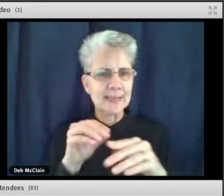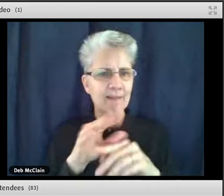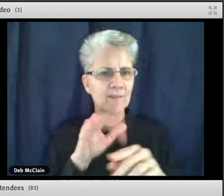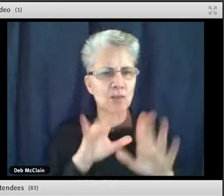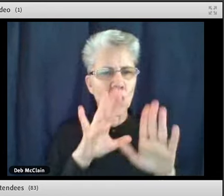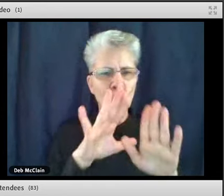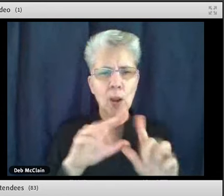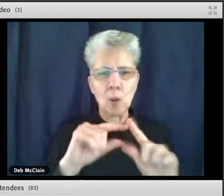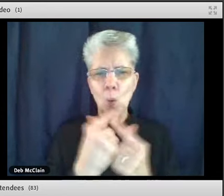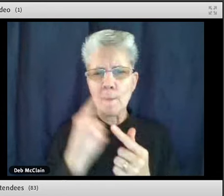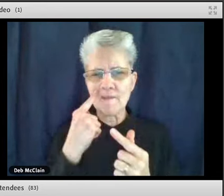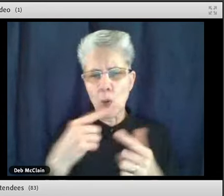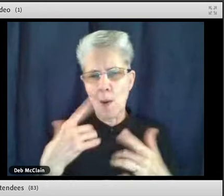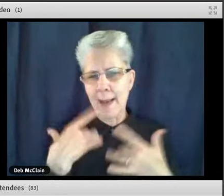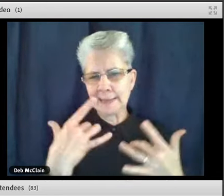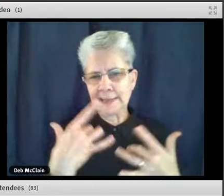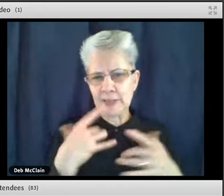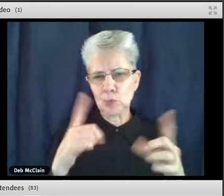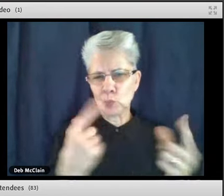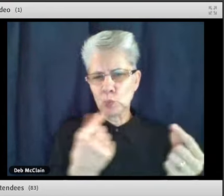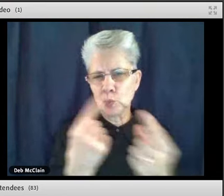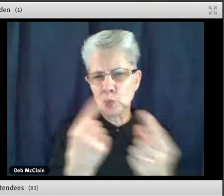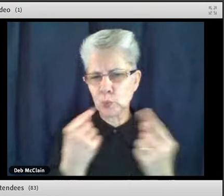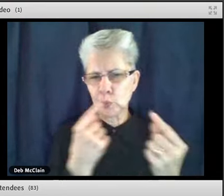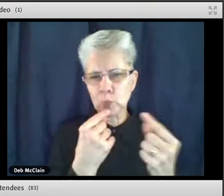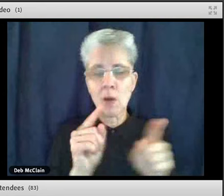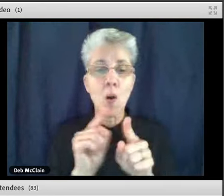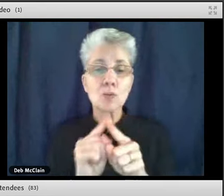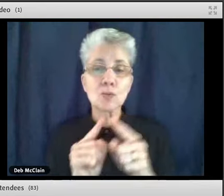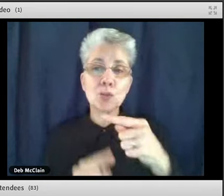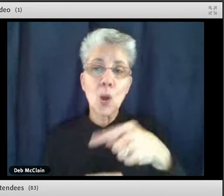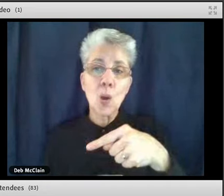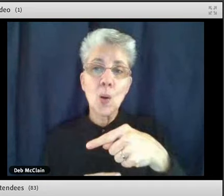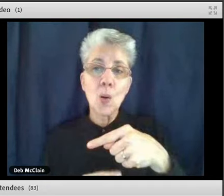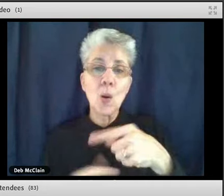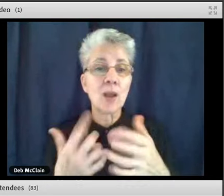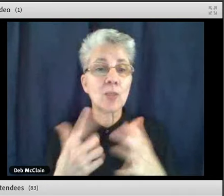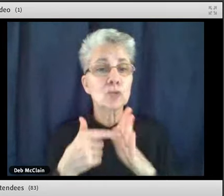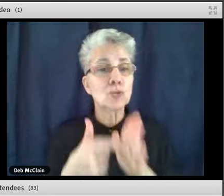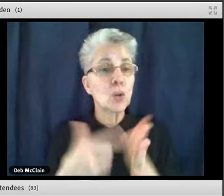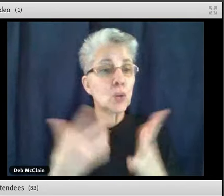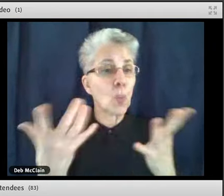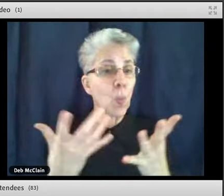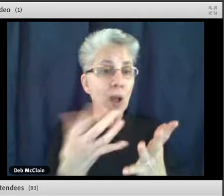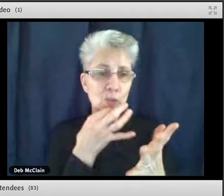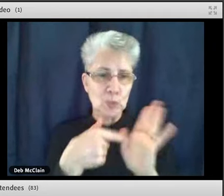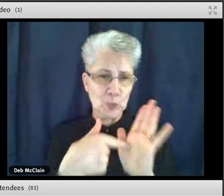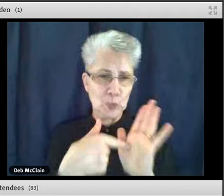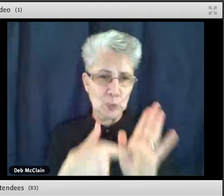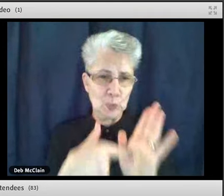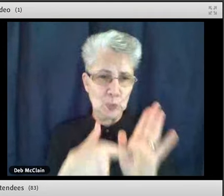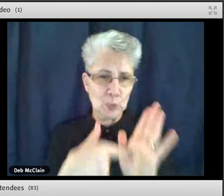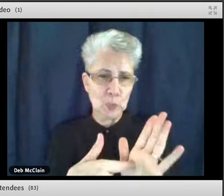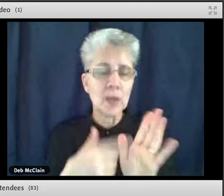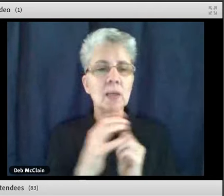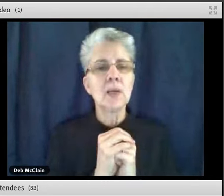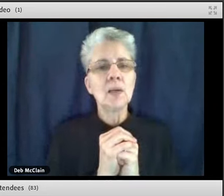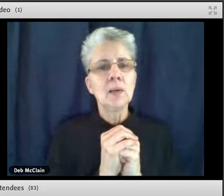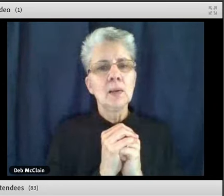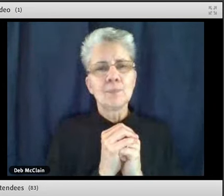information for school personnel from the Department of Education. What I did want to mention, and I was hoping I'd have time to show this to you,